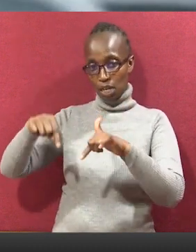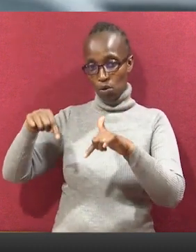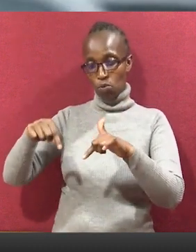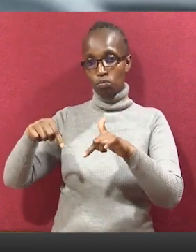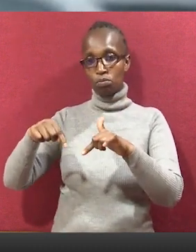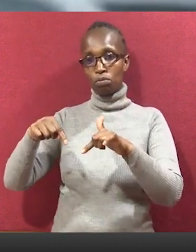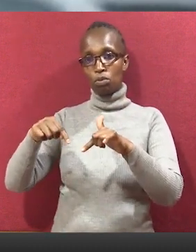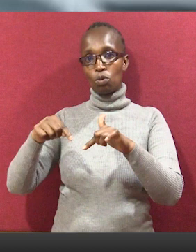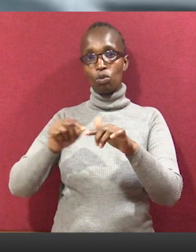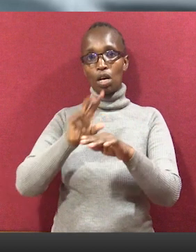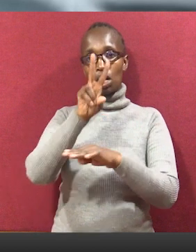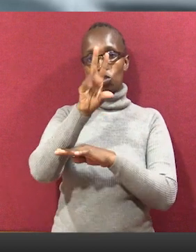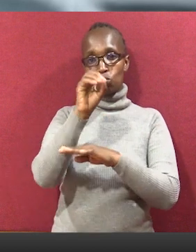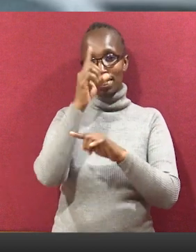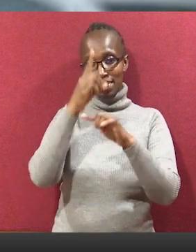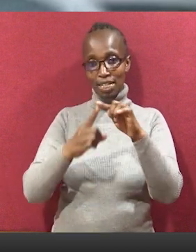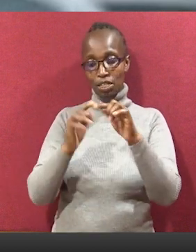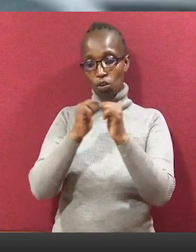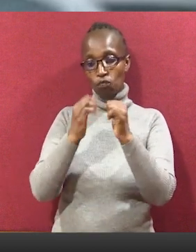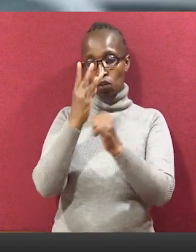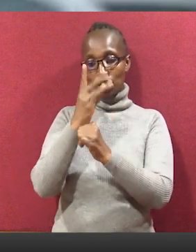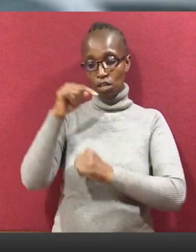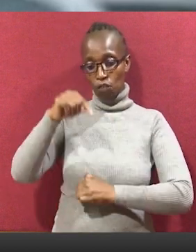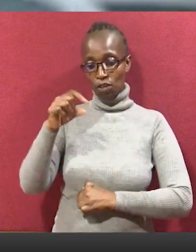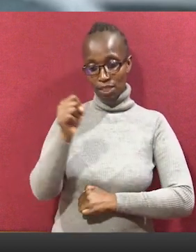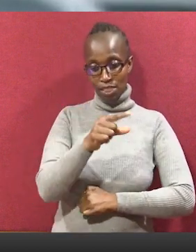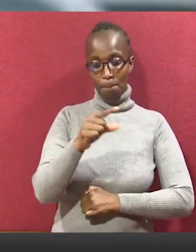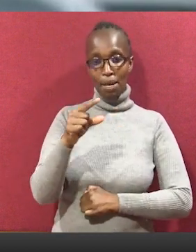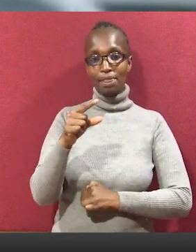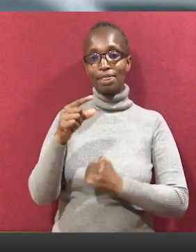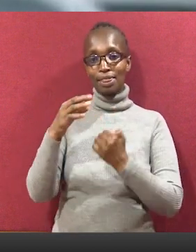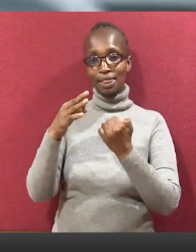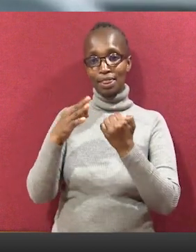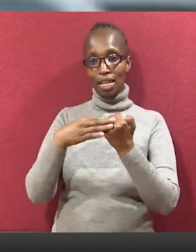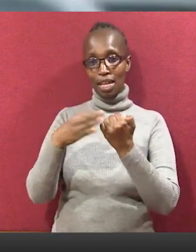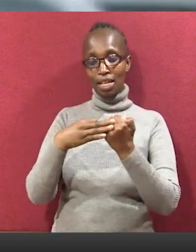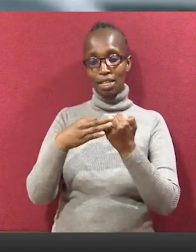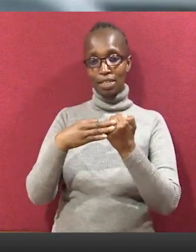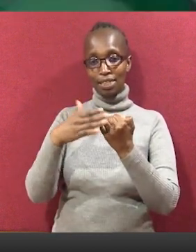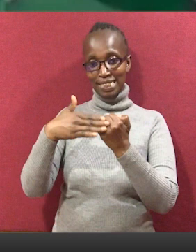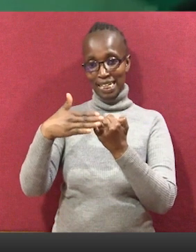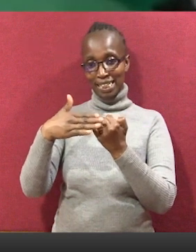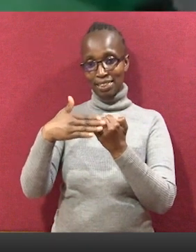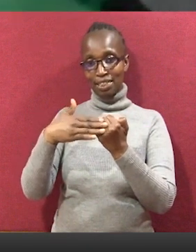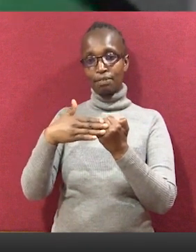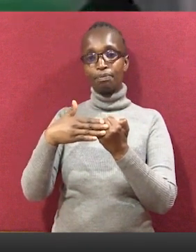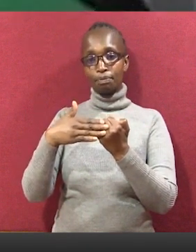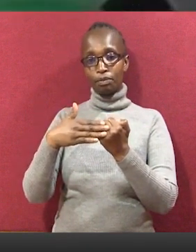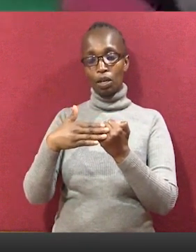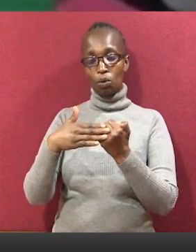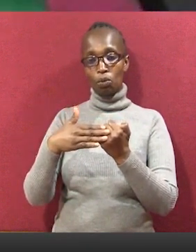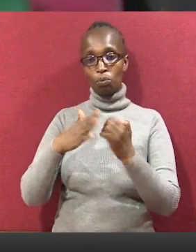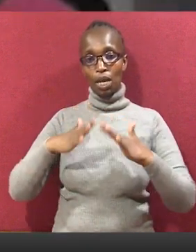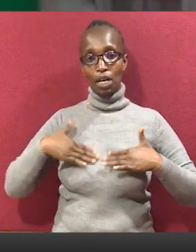turn 20 years on the 14th this month of August. We are delighted to